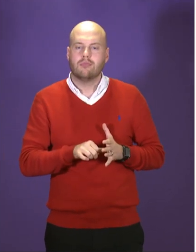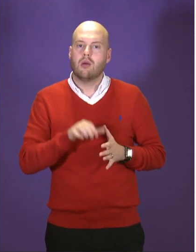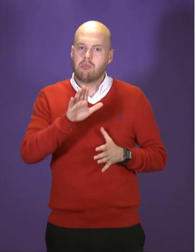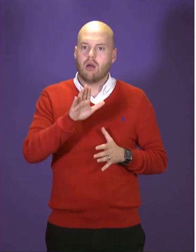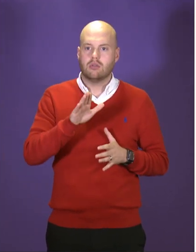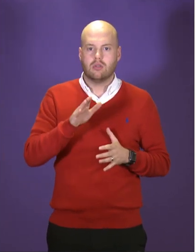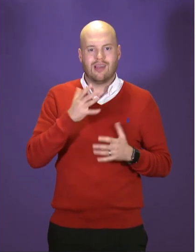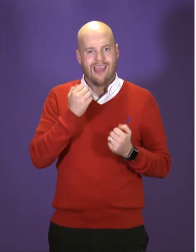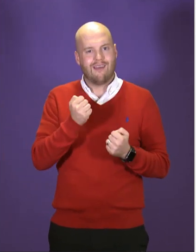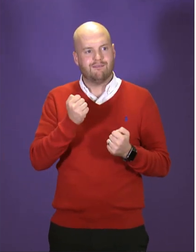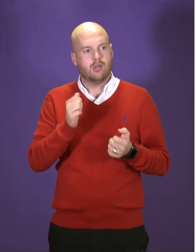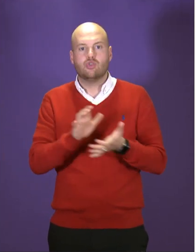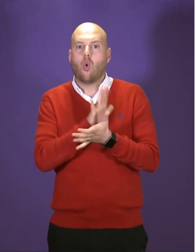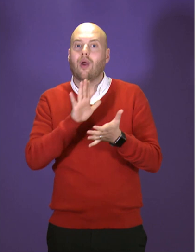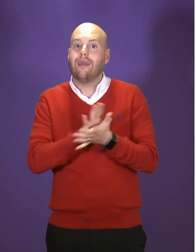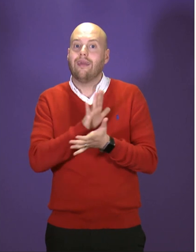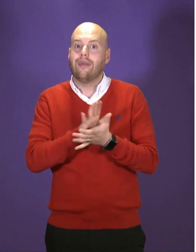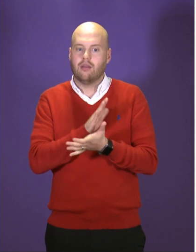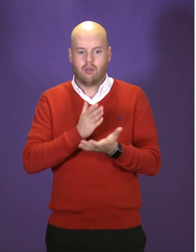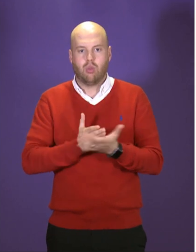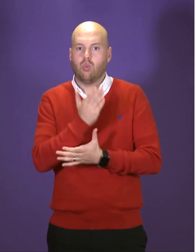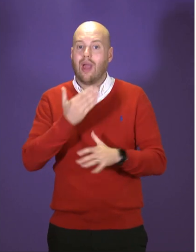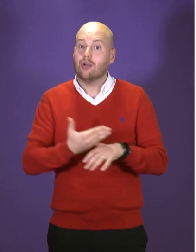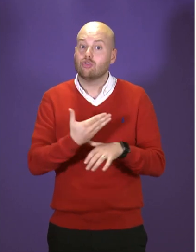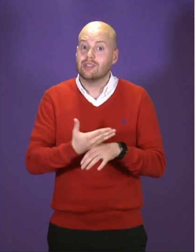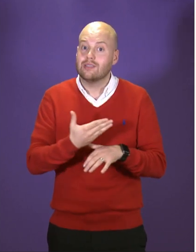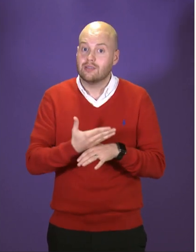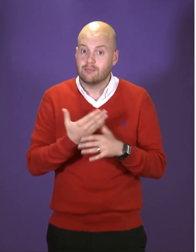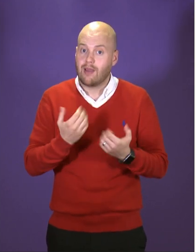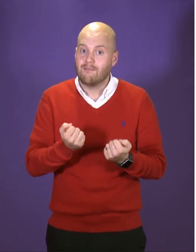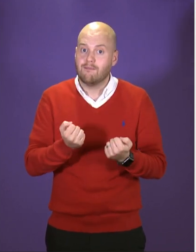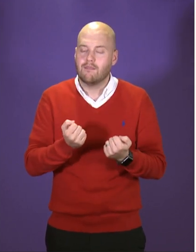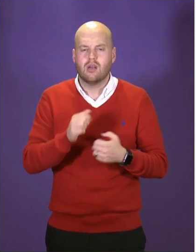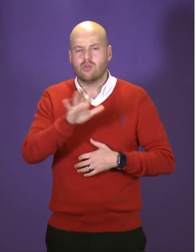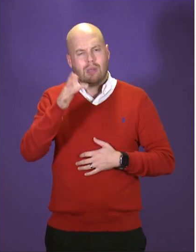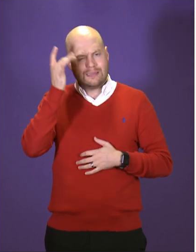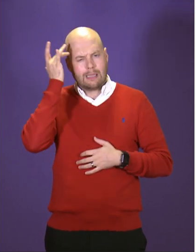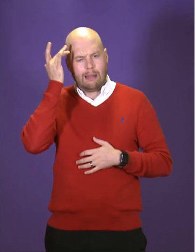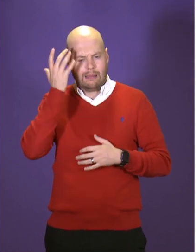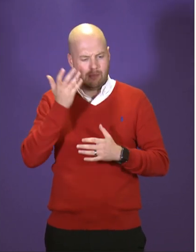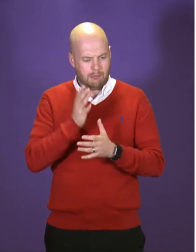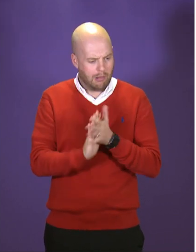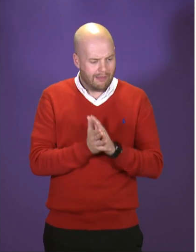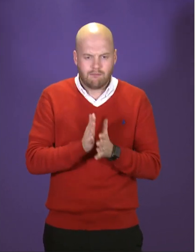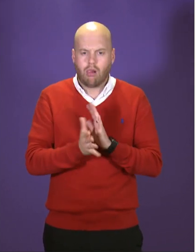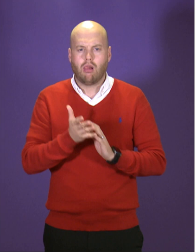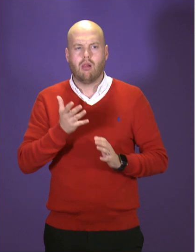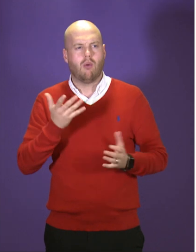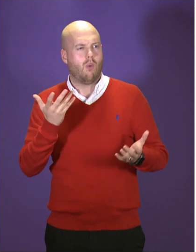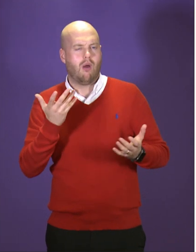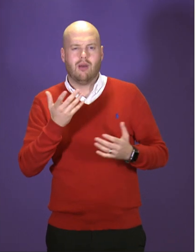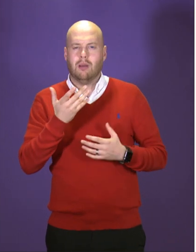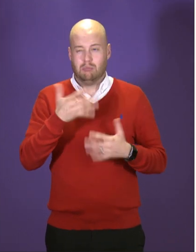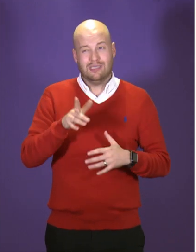in action as this project was is not silly or playful, as some grumpy art